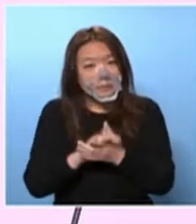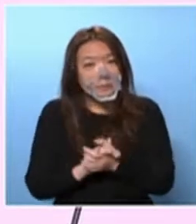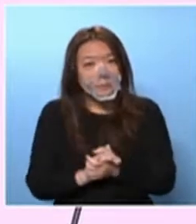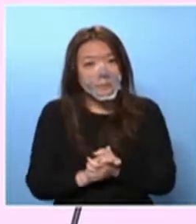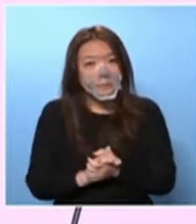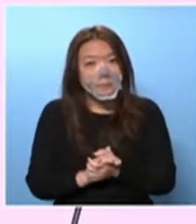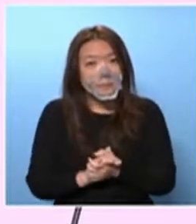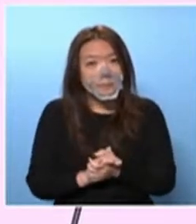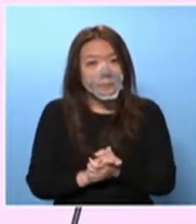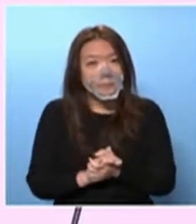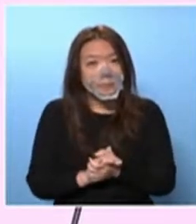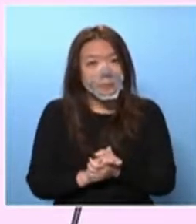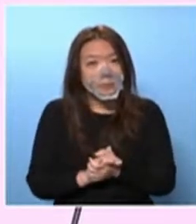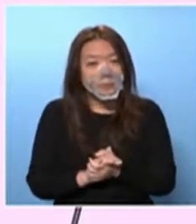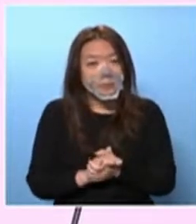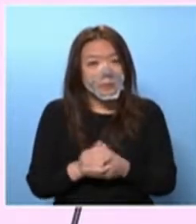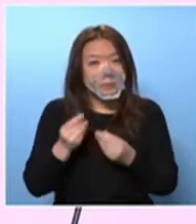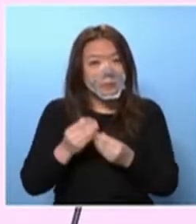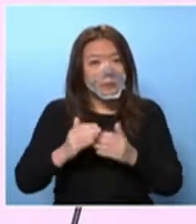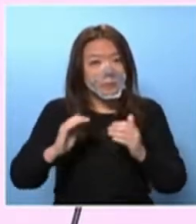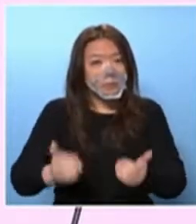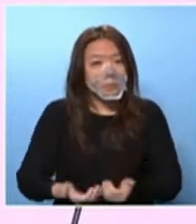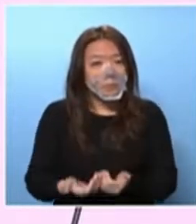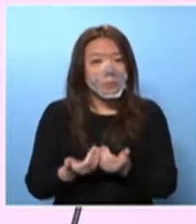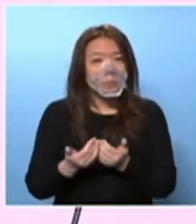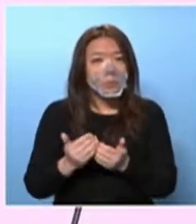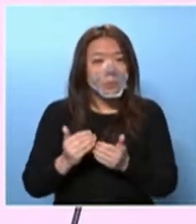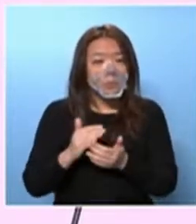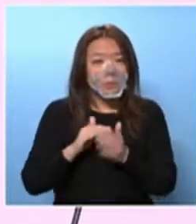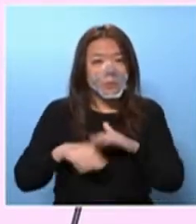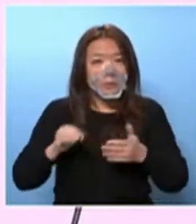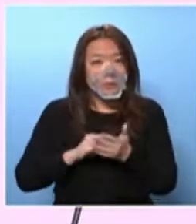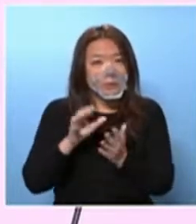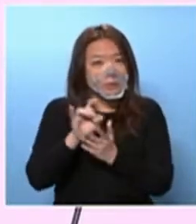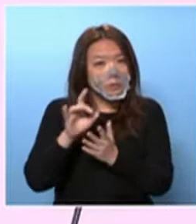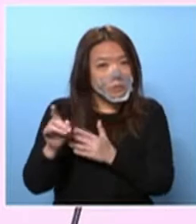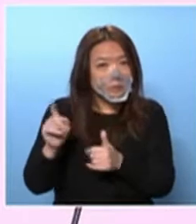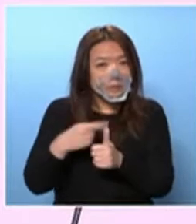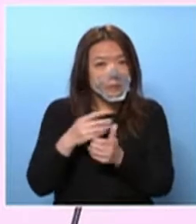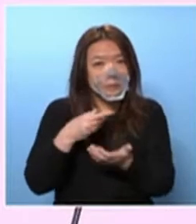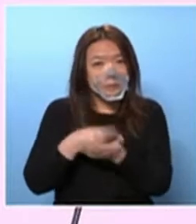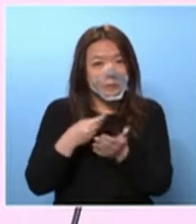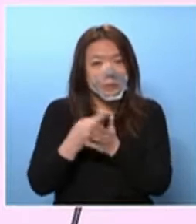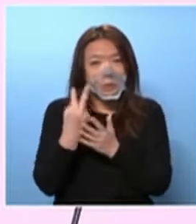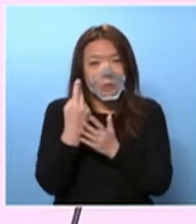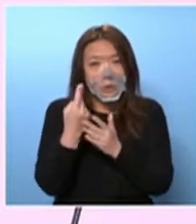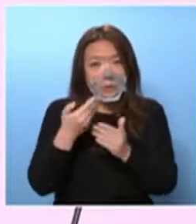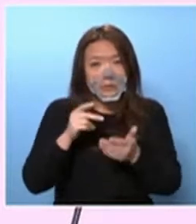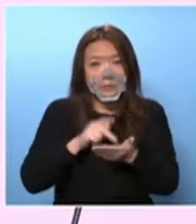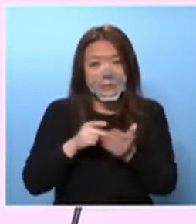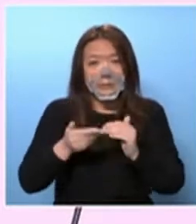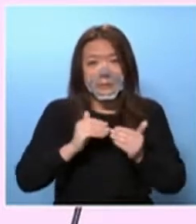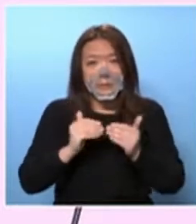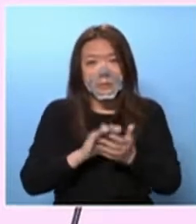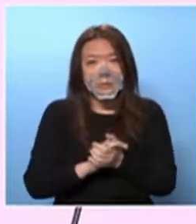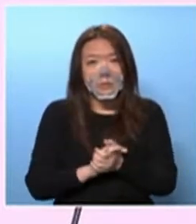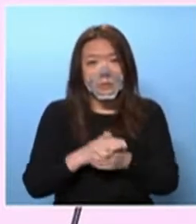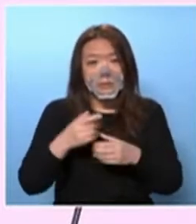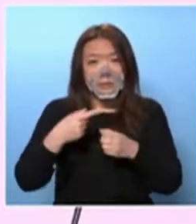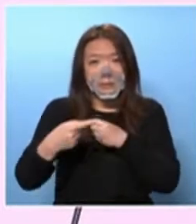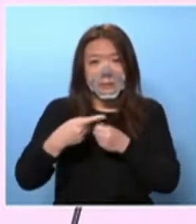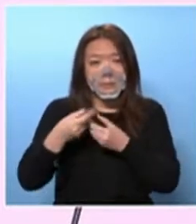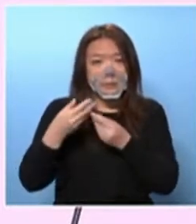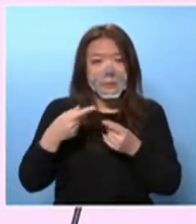members of the public, particularly the elderly, investment options with steady returns. Details of the first batch of retail green bonds for